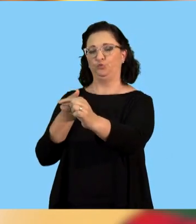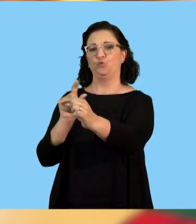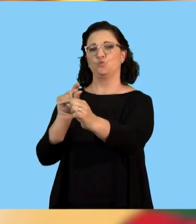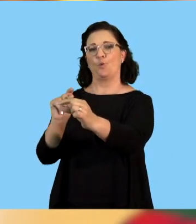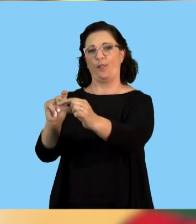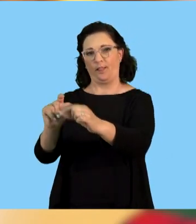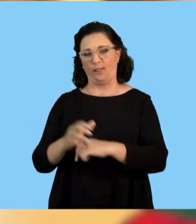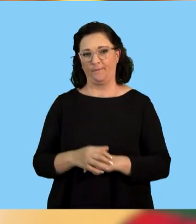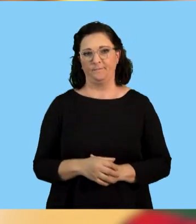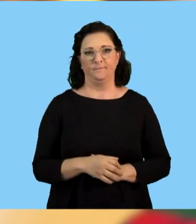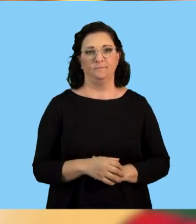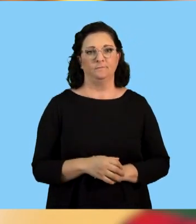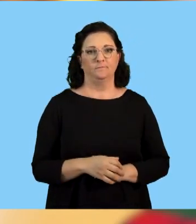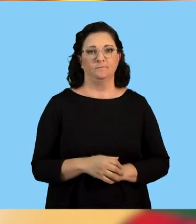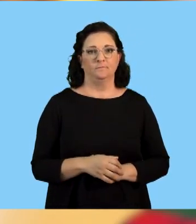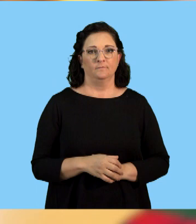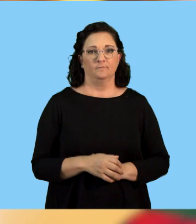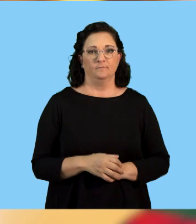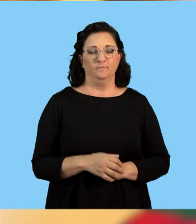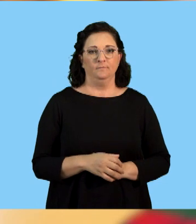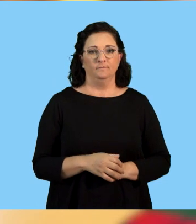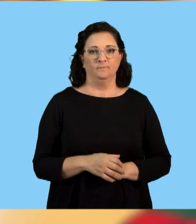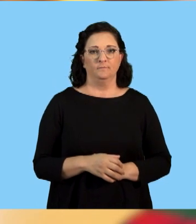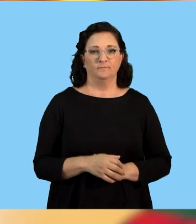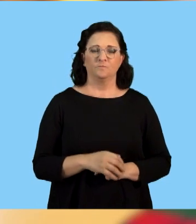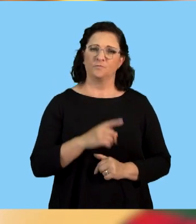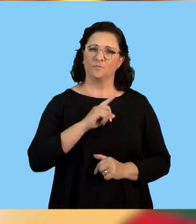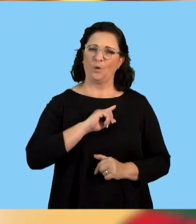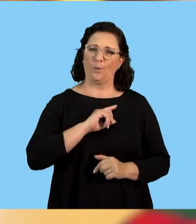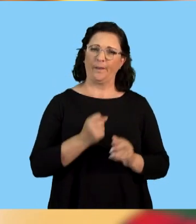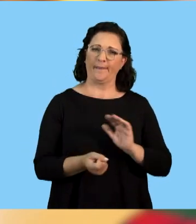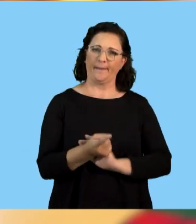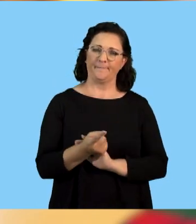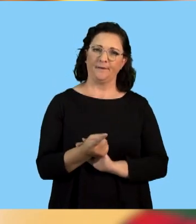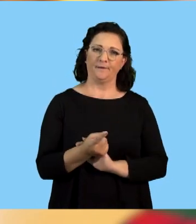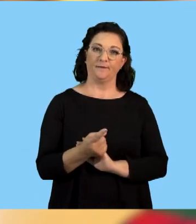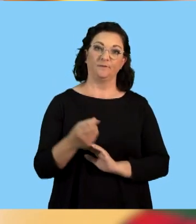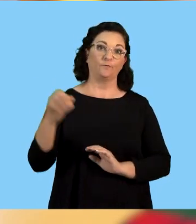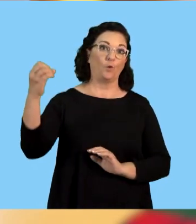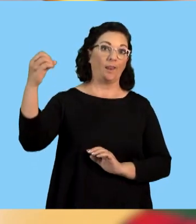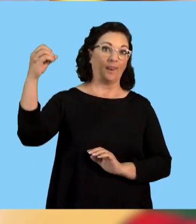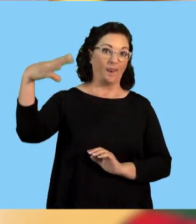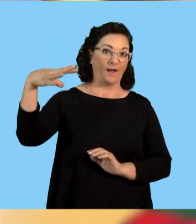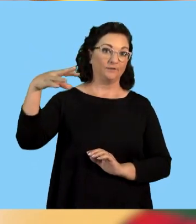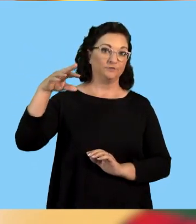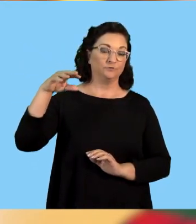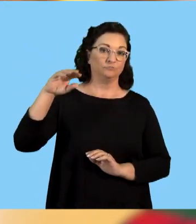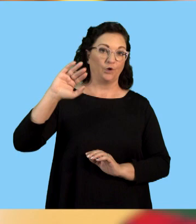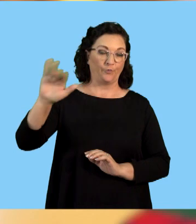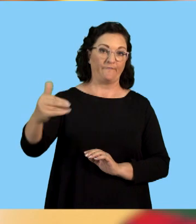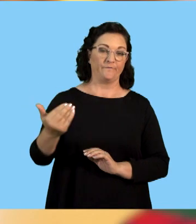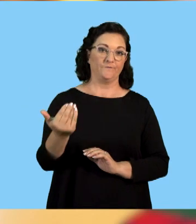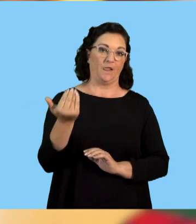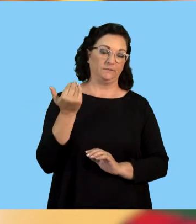object is going to appear smaller and smaller and smaller. So why is that happening? It is because of the light that is being